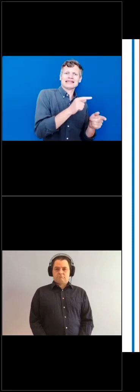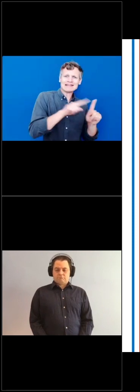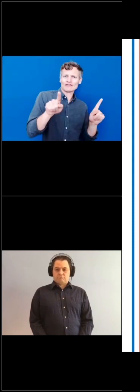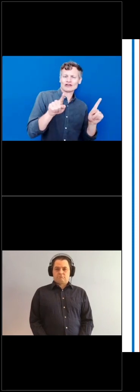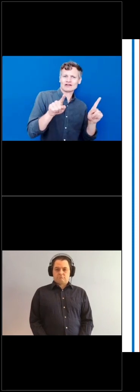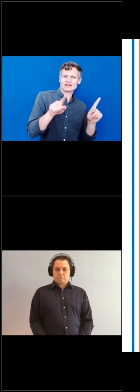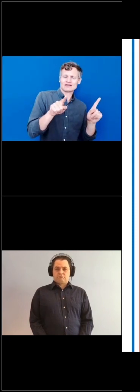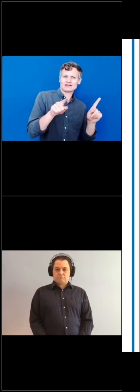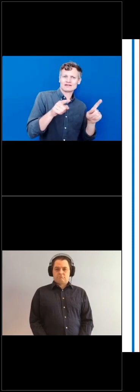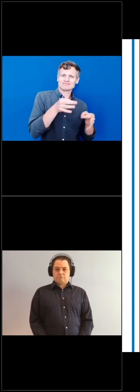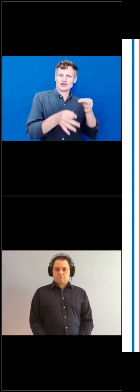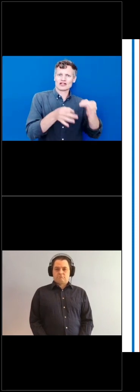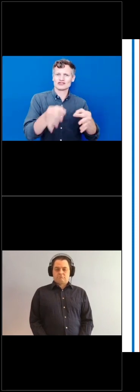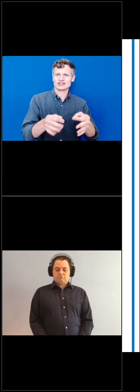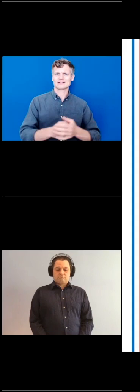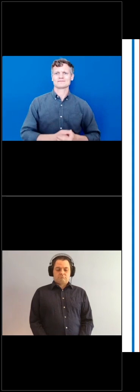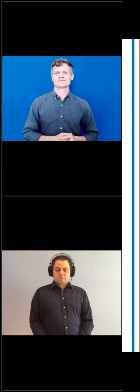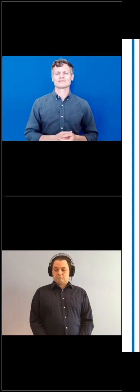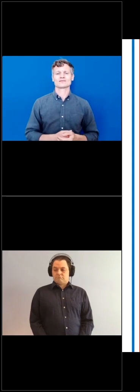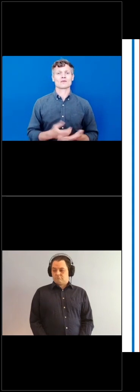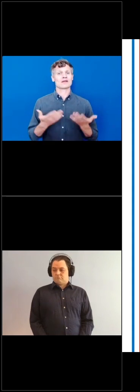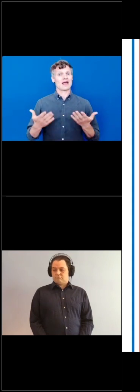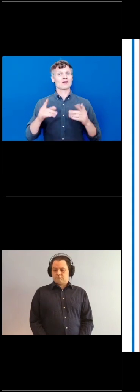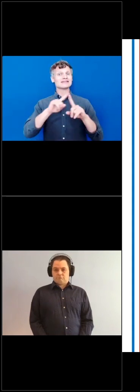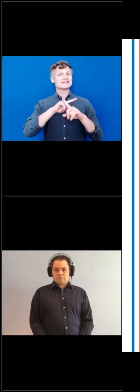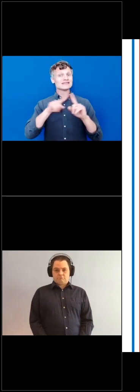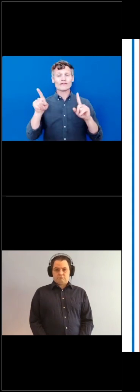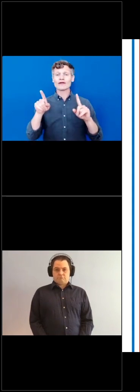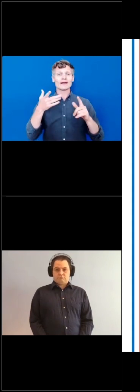experience, we find that there are different barriers which persons' abilities